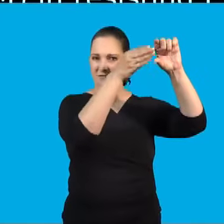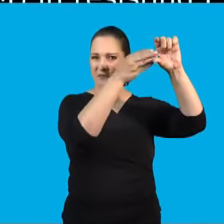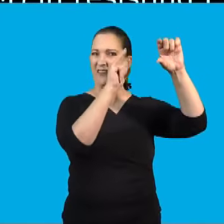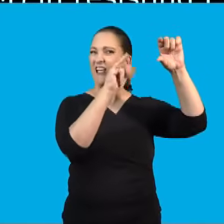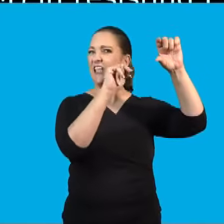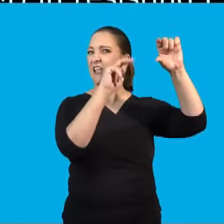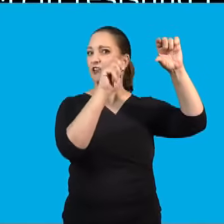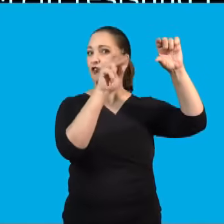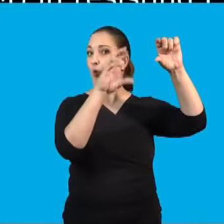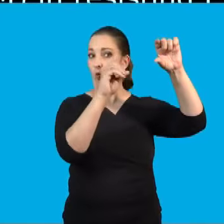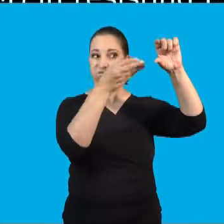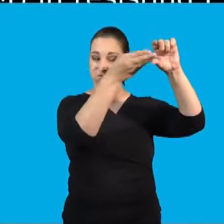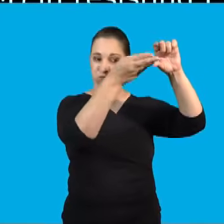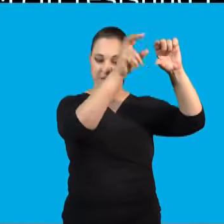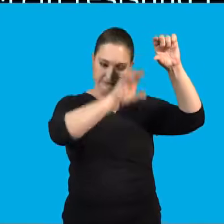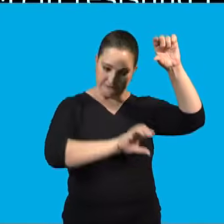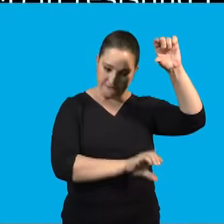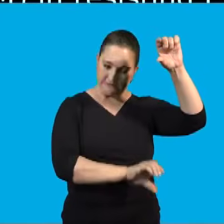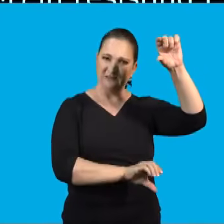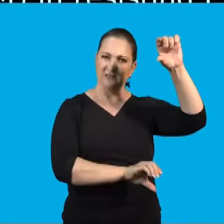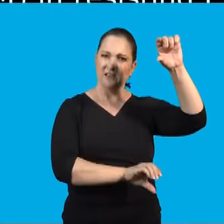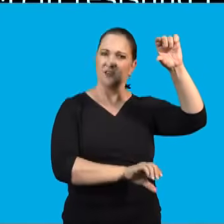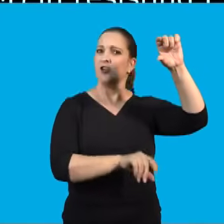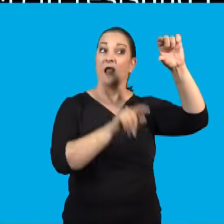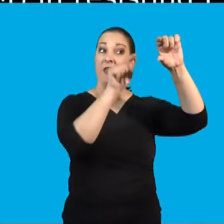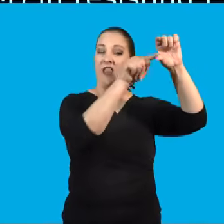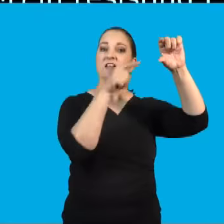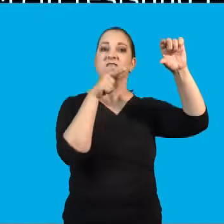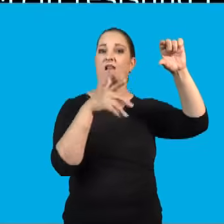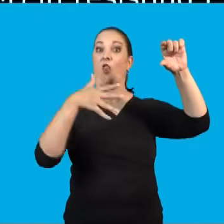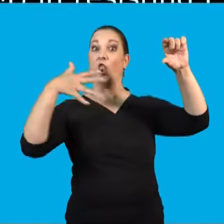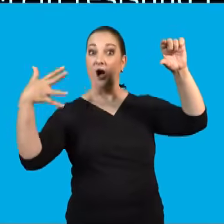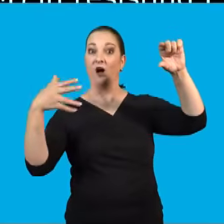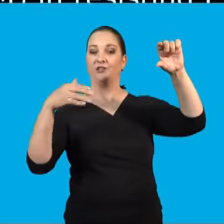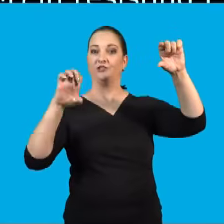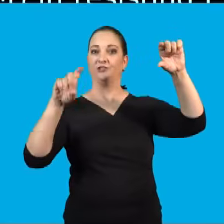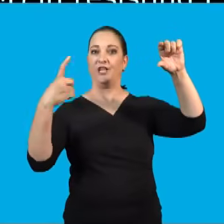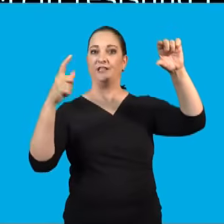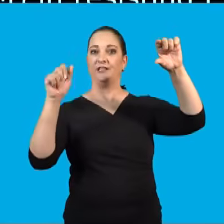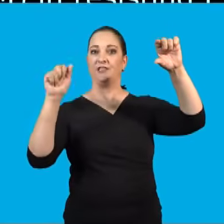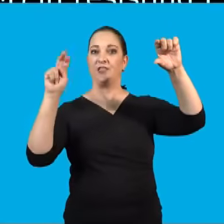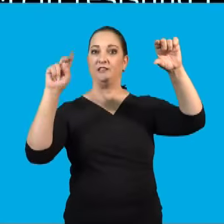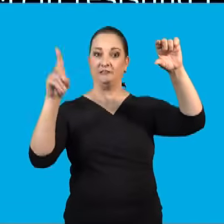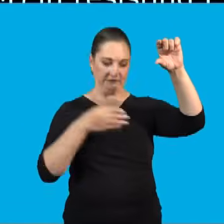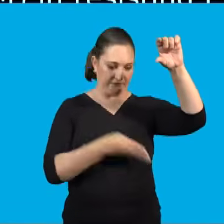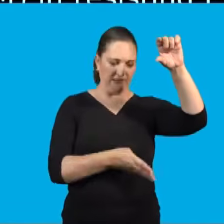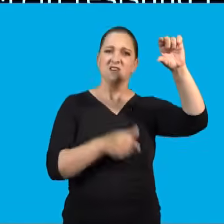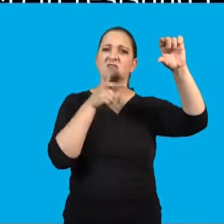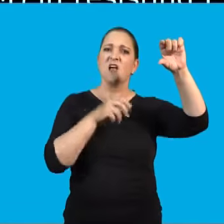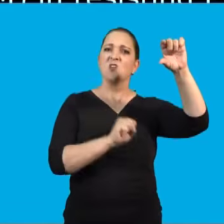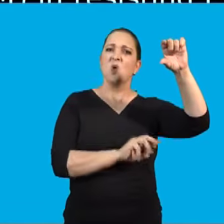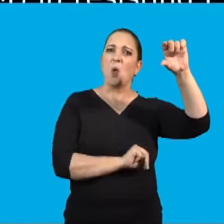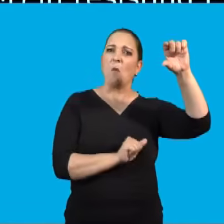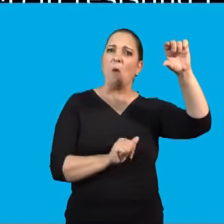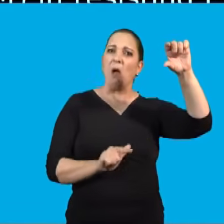you can't then in your conclusion say to a small extent. The conclusion has to be in line with the introduction. In other